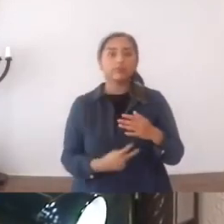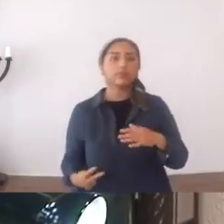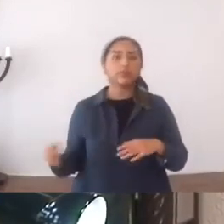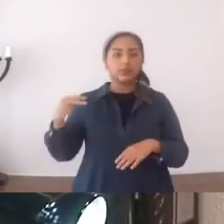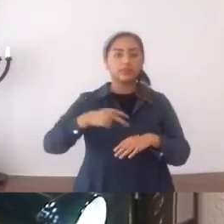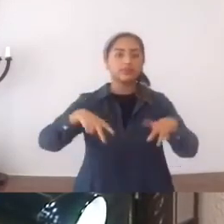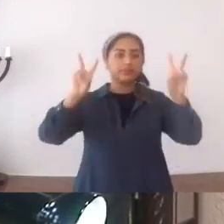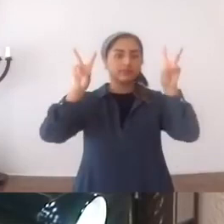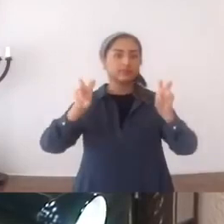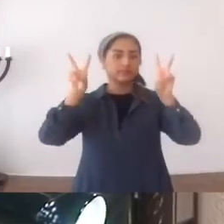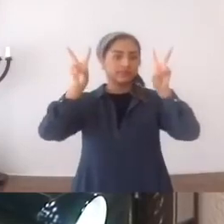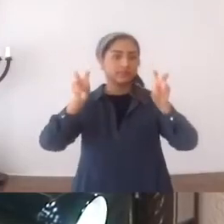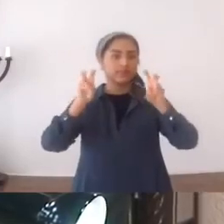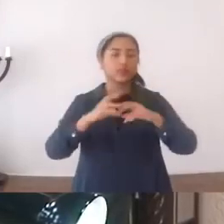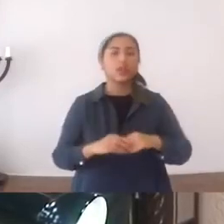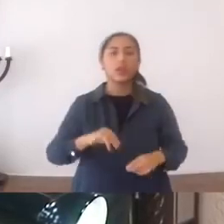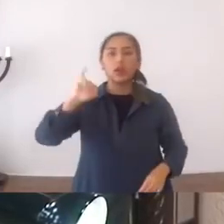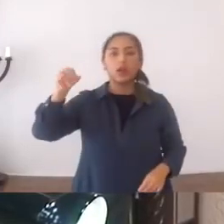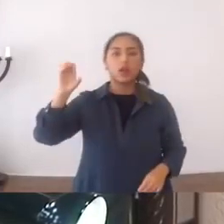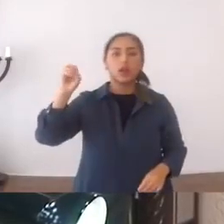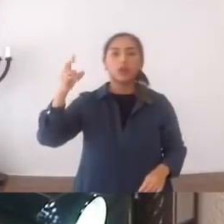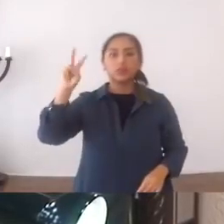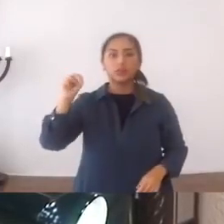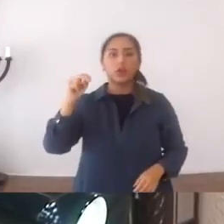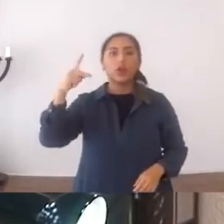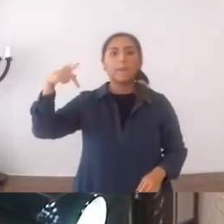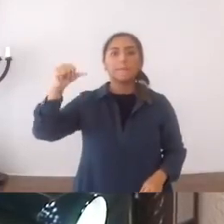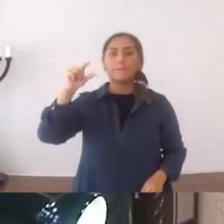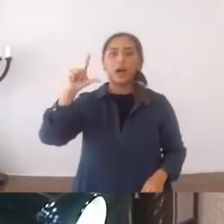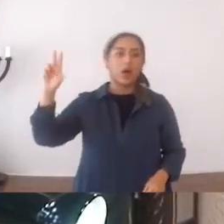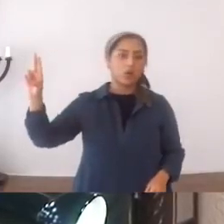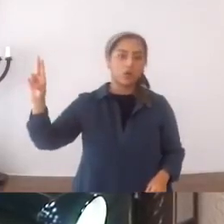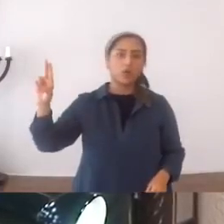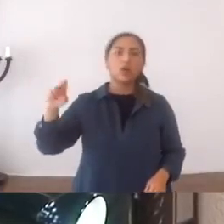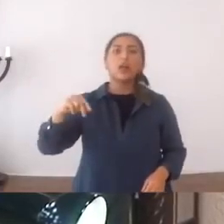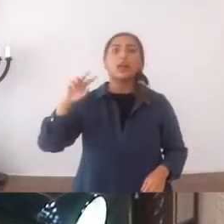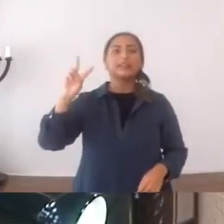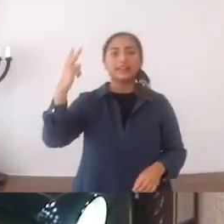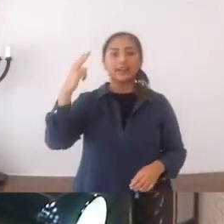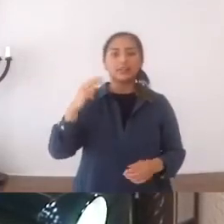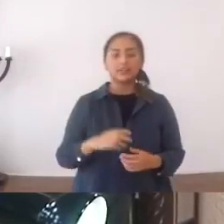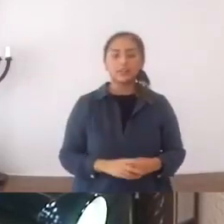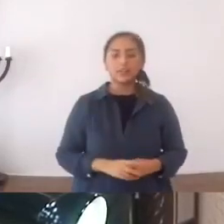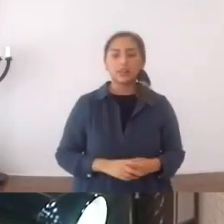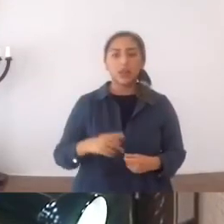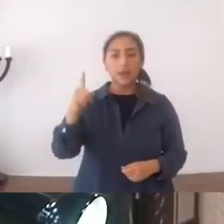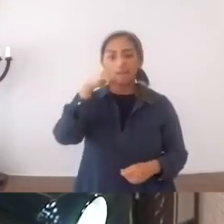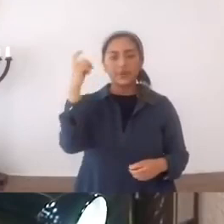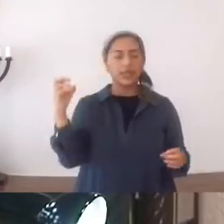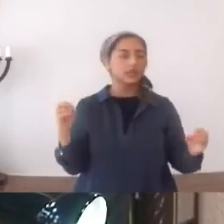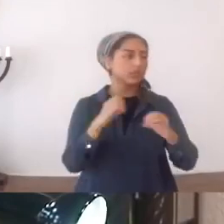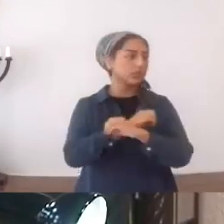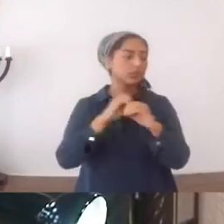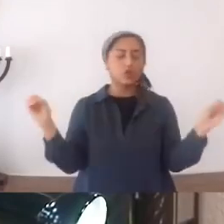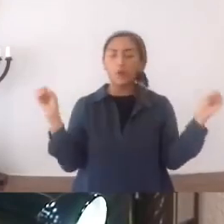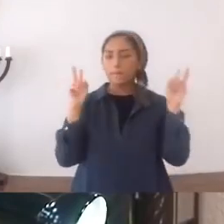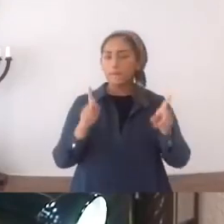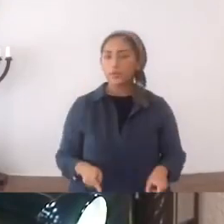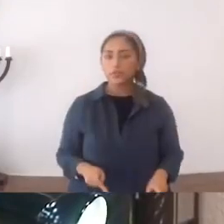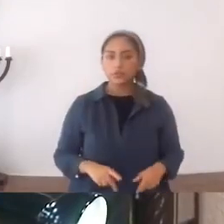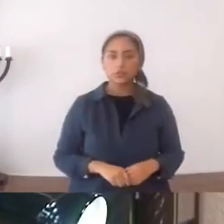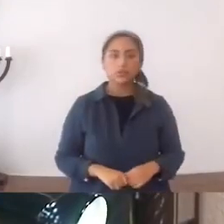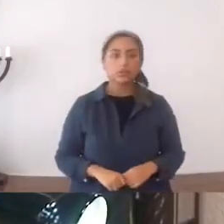hagan possible resucitar, that entre may comillas, resurrect a Juan Pablo in a II, fake way to John Paul II. porque